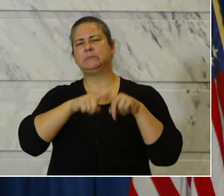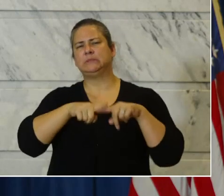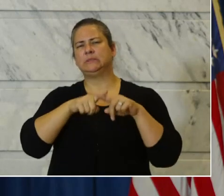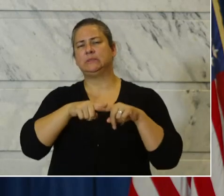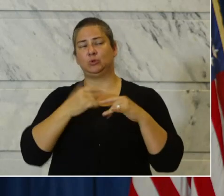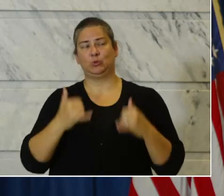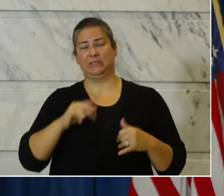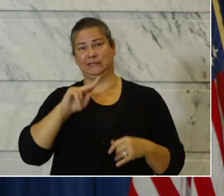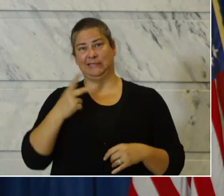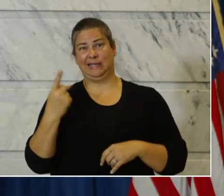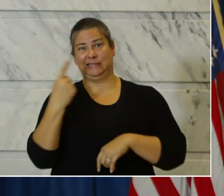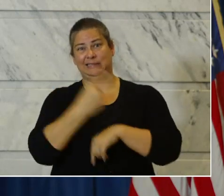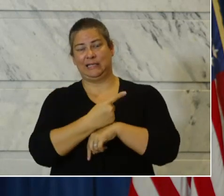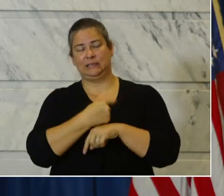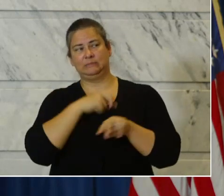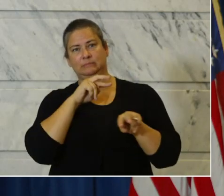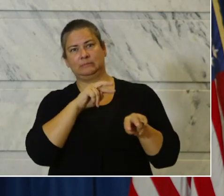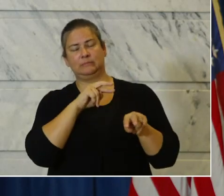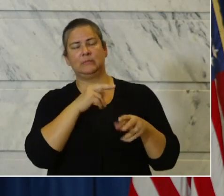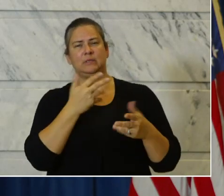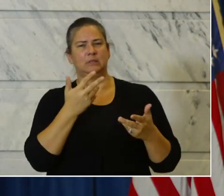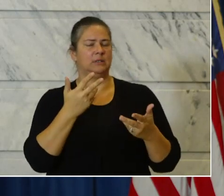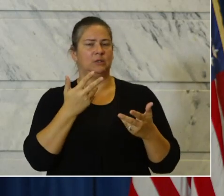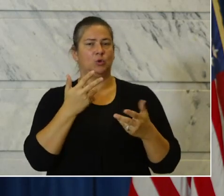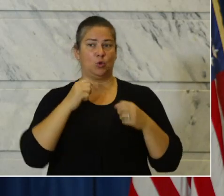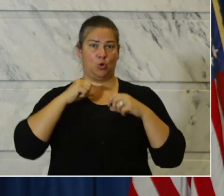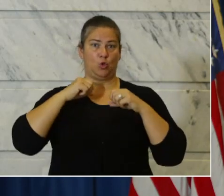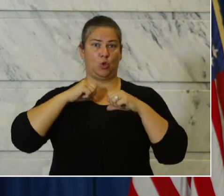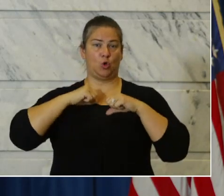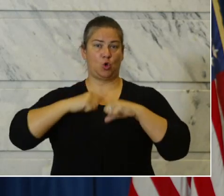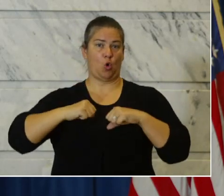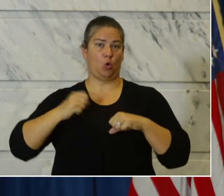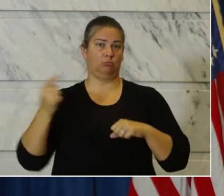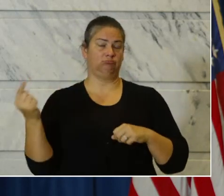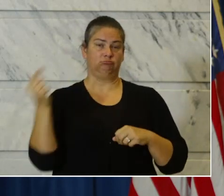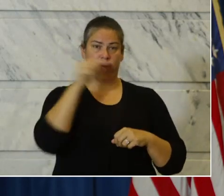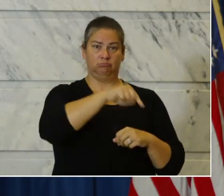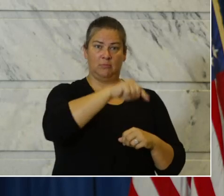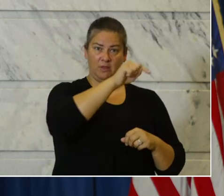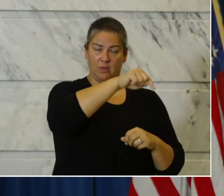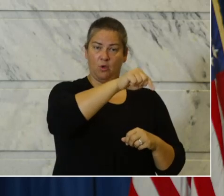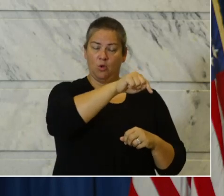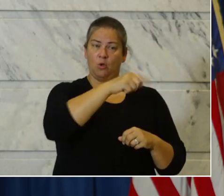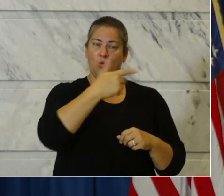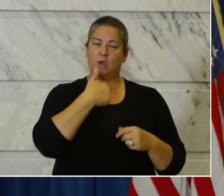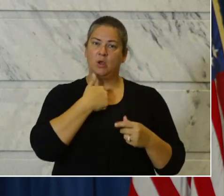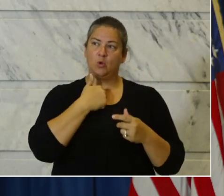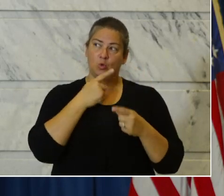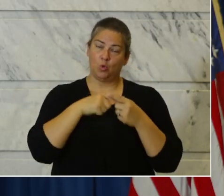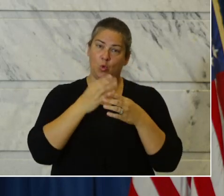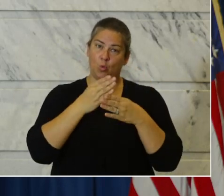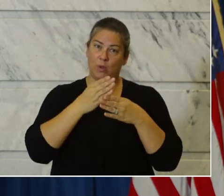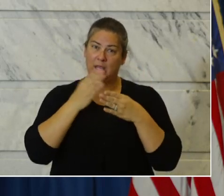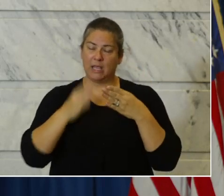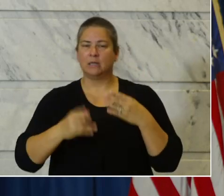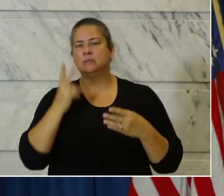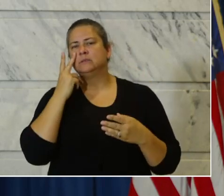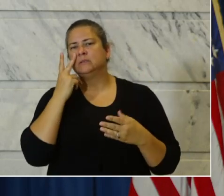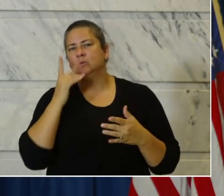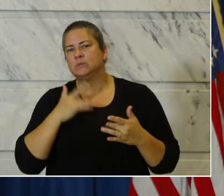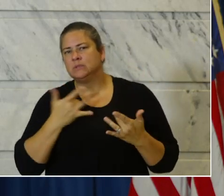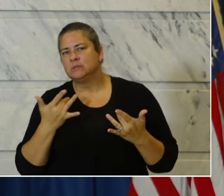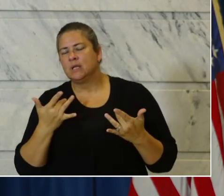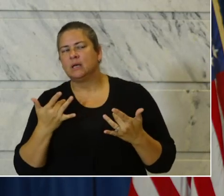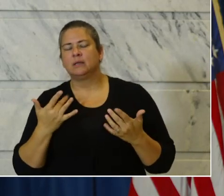second day that the Guard has been deployed there, and you know, as we head towards the weekend, we'll see what the situation is like on